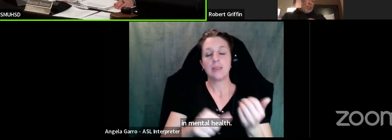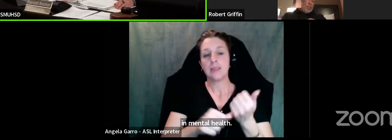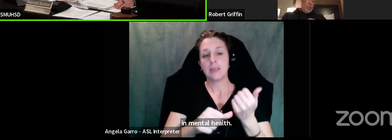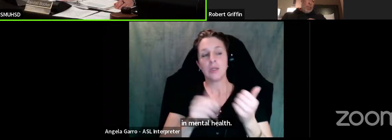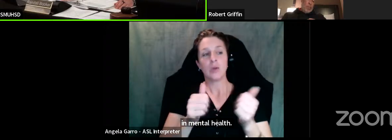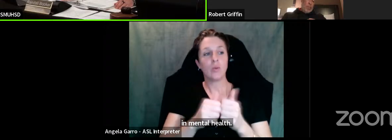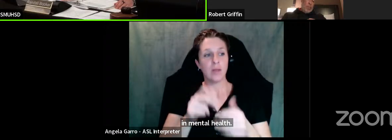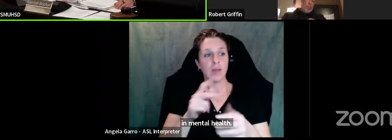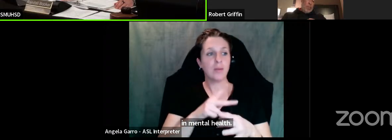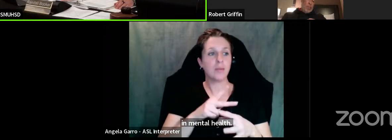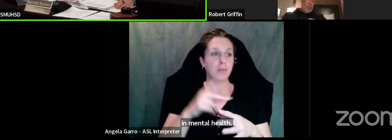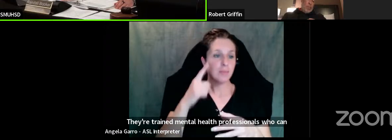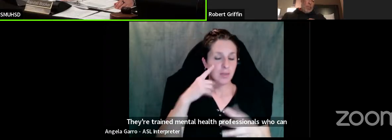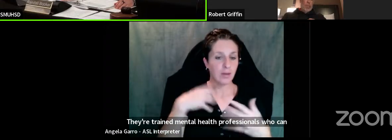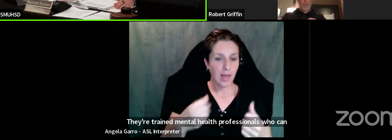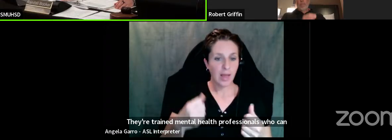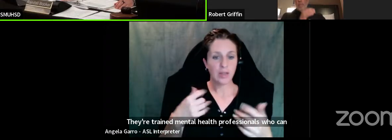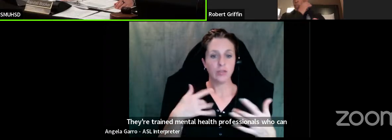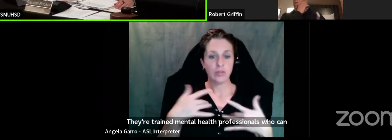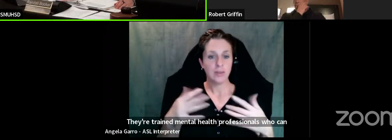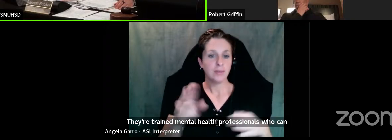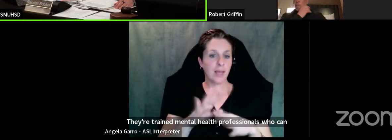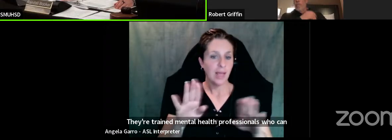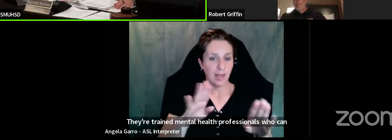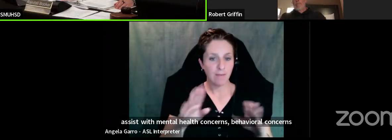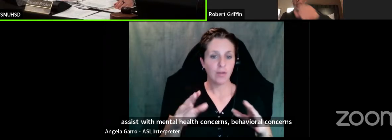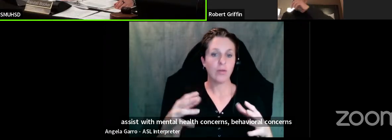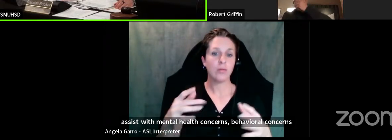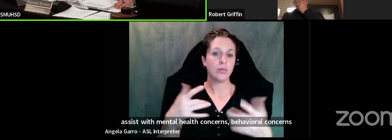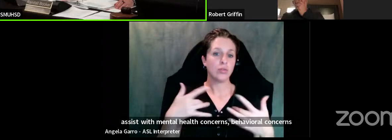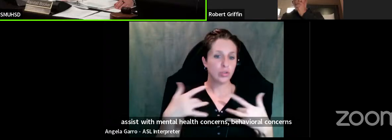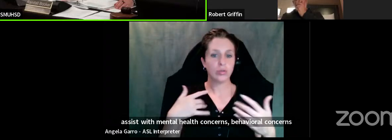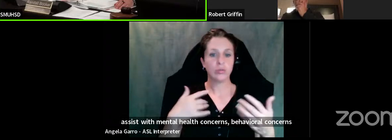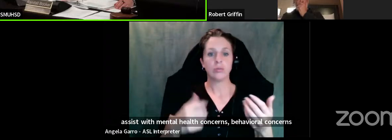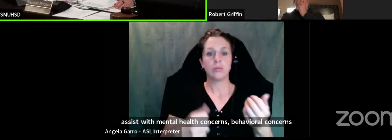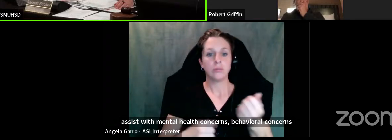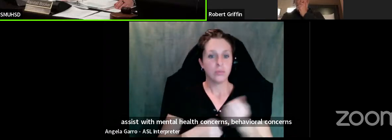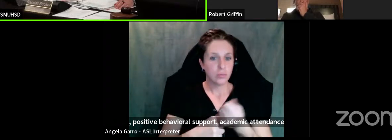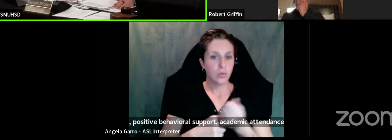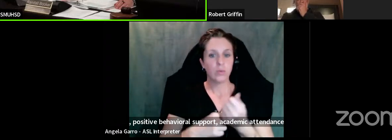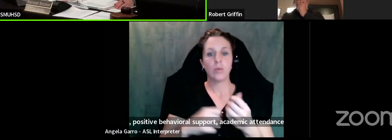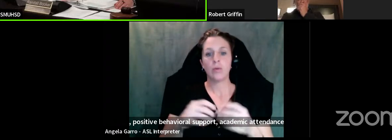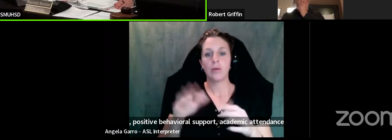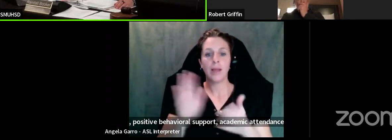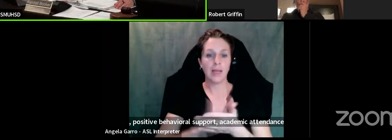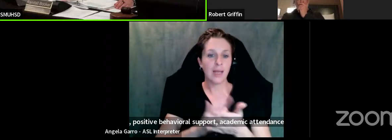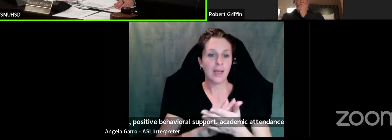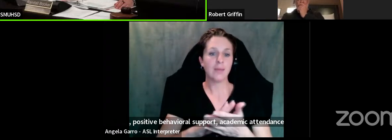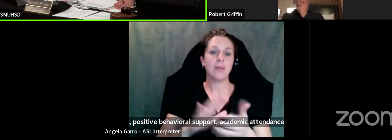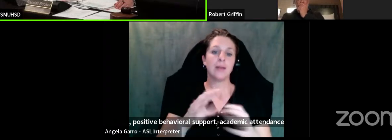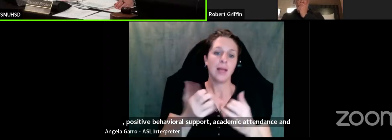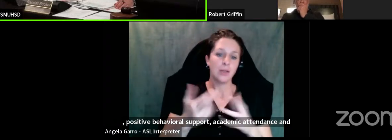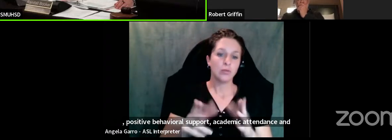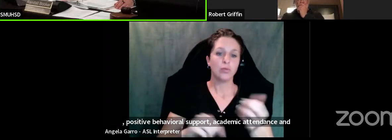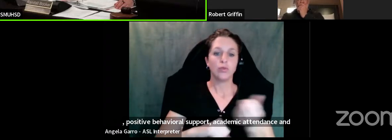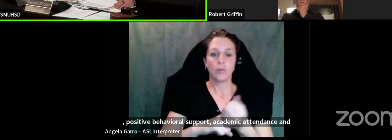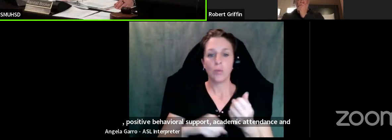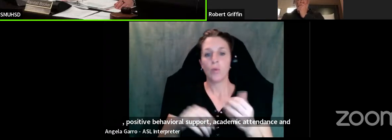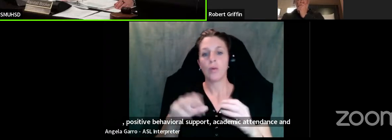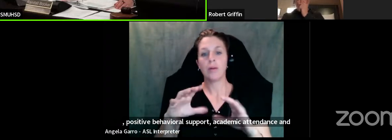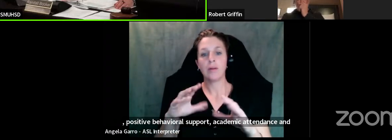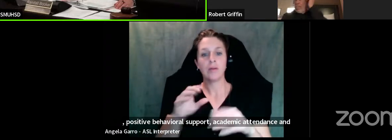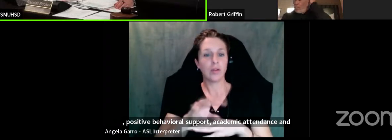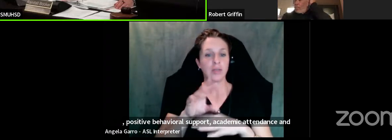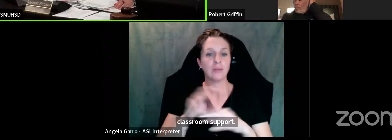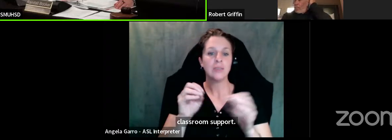behavioral concerns, positive behavioral support, academic, attendance, and classroom support, consultation with teachers,